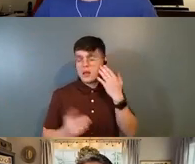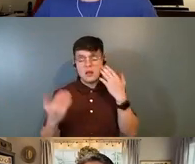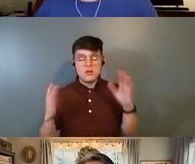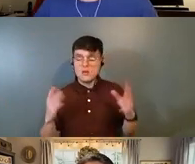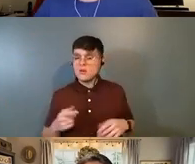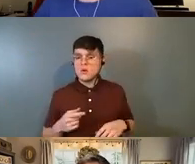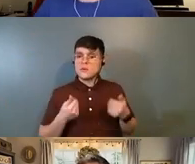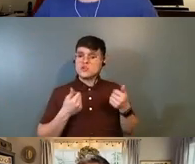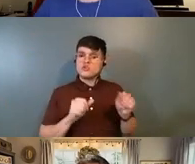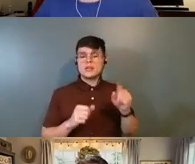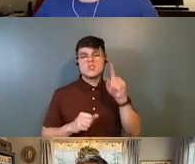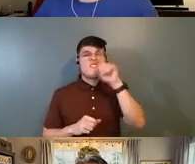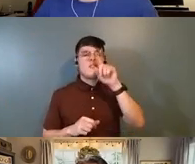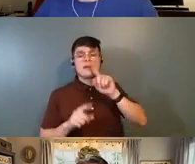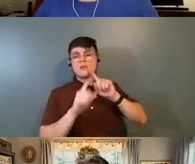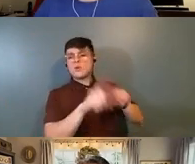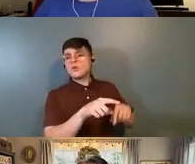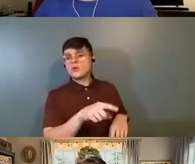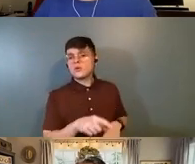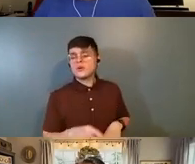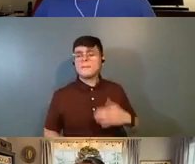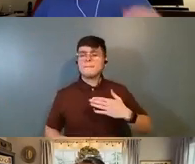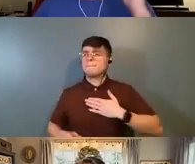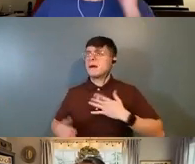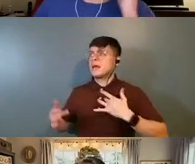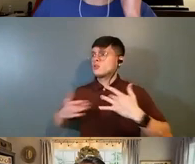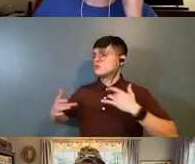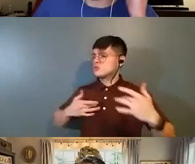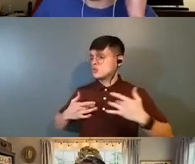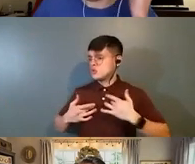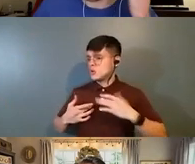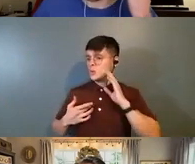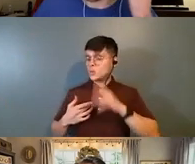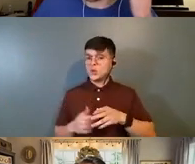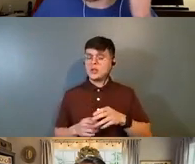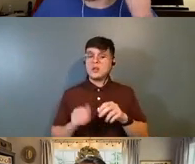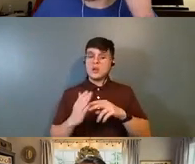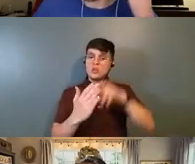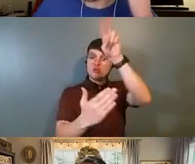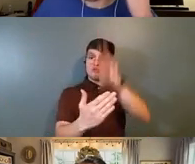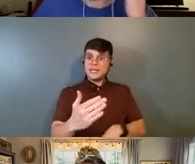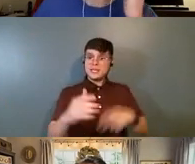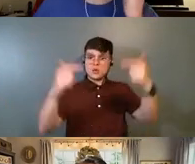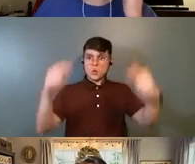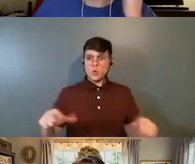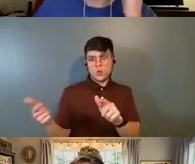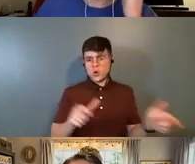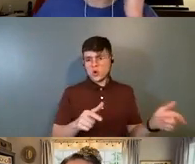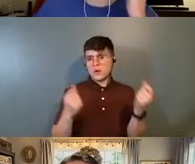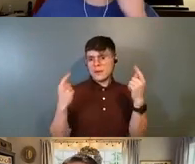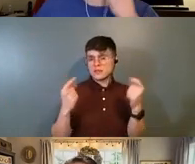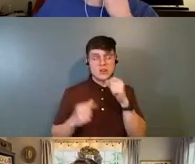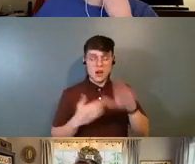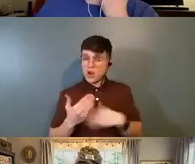make an artificial order. My concern would be the keeping the reading order to make sense, because not everybody who uses a